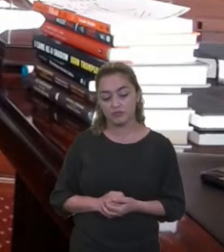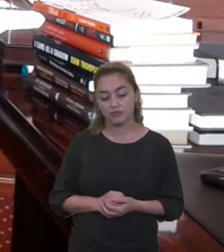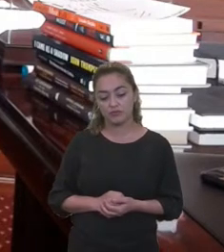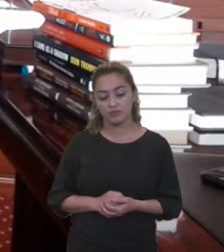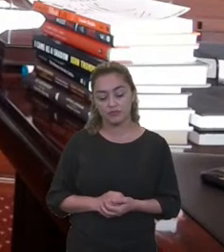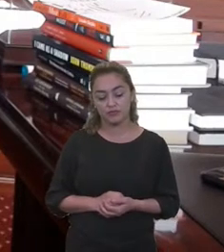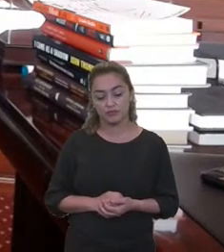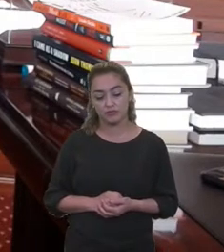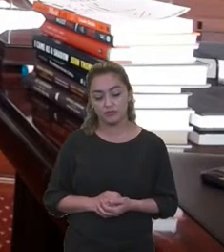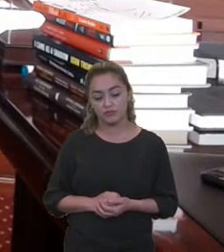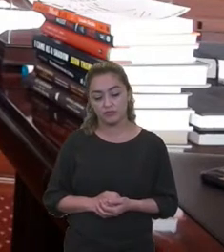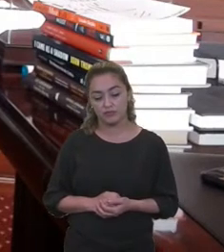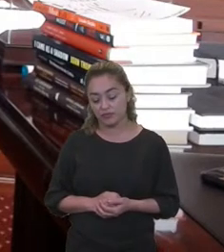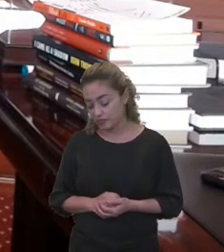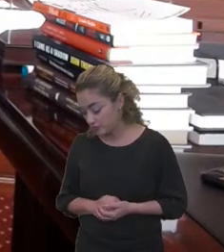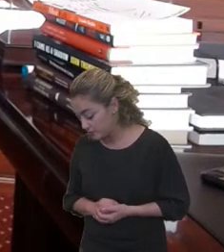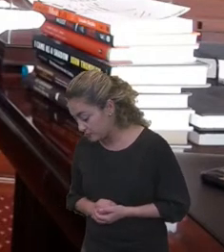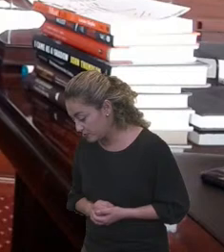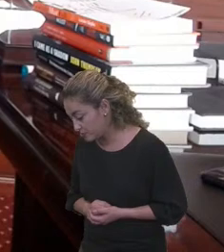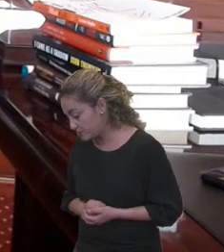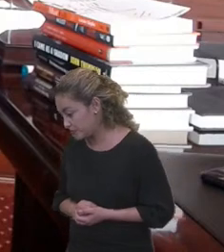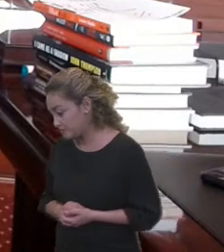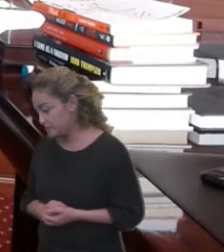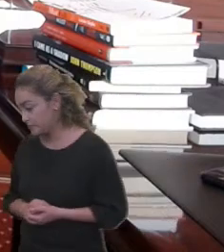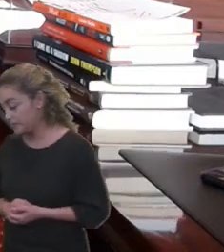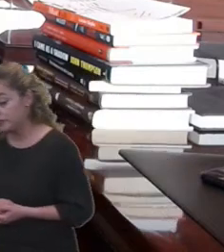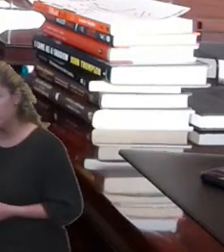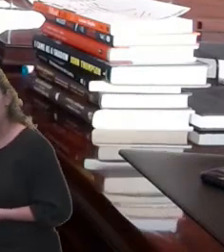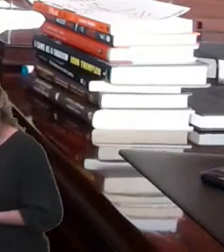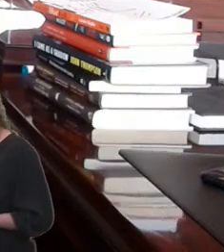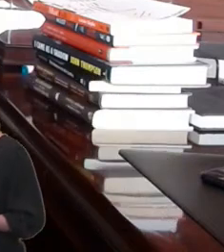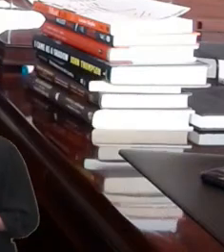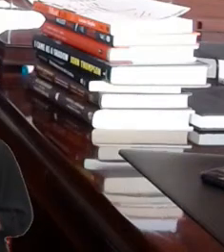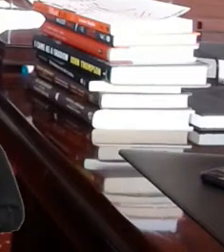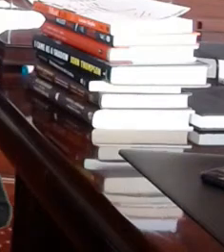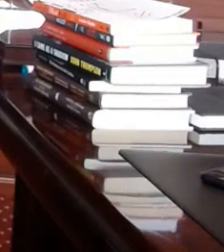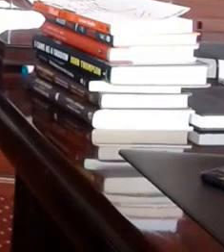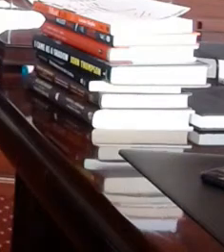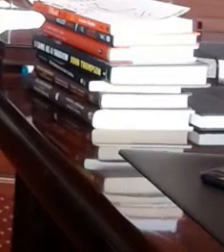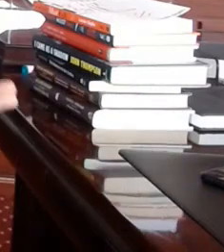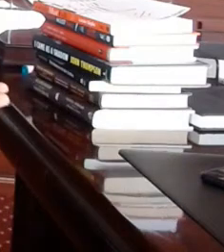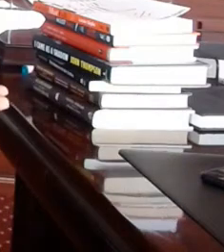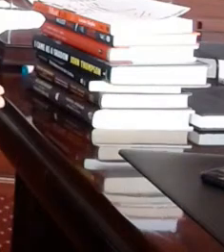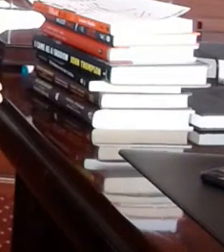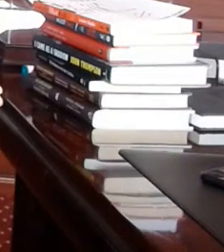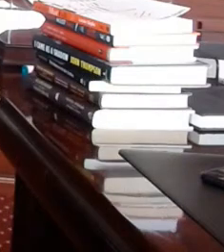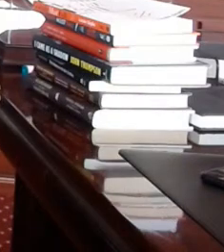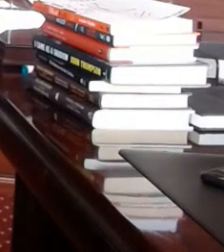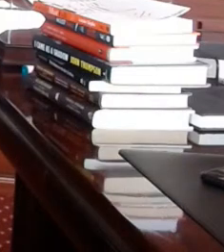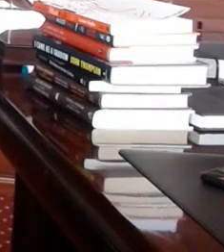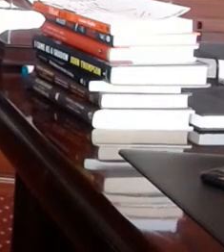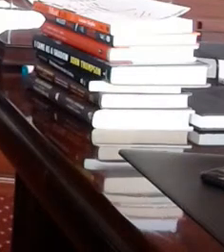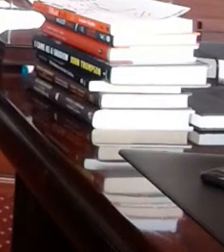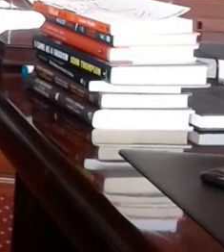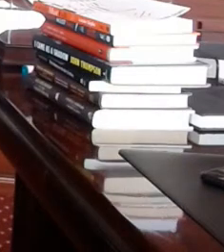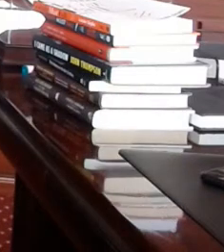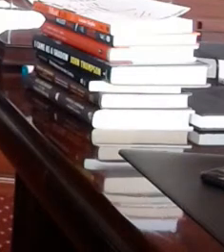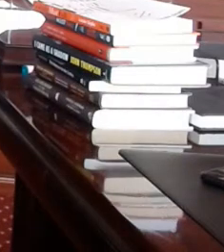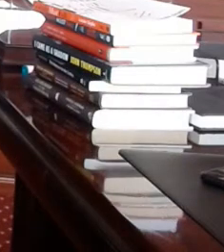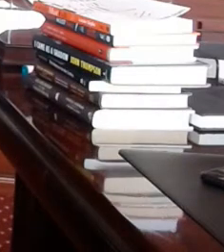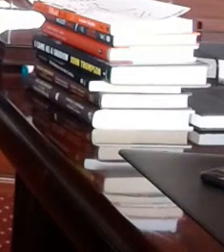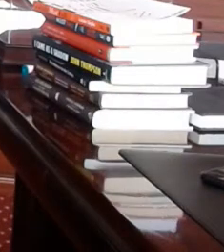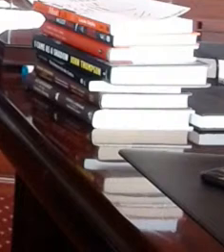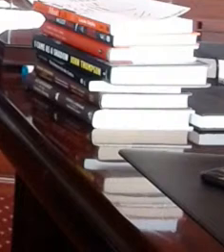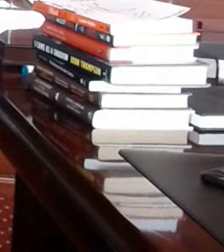first black team president in the NFL's history, but it was significant to me because I also played in the NFL for